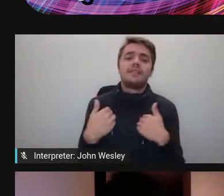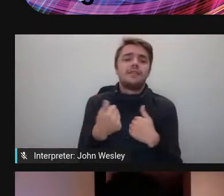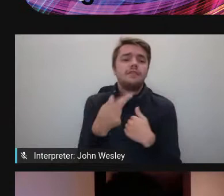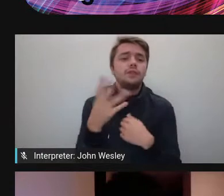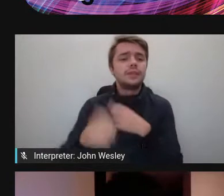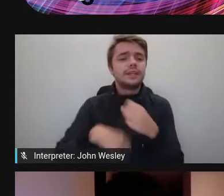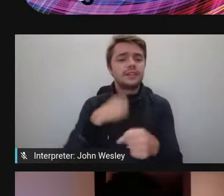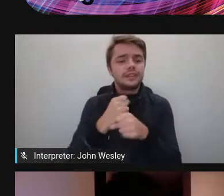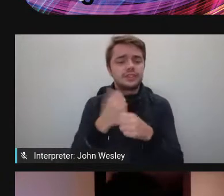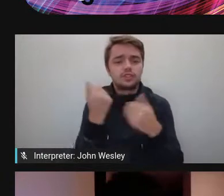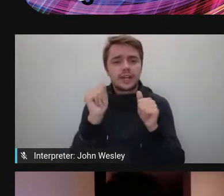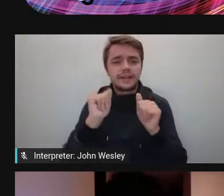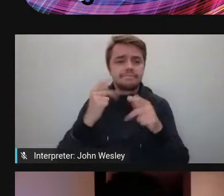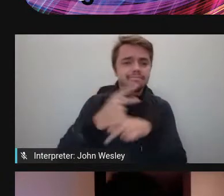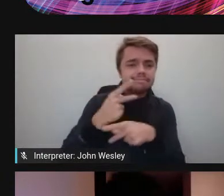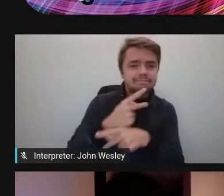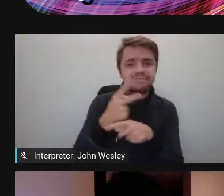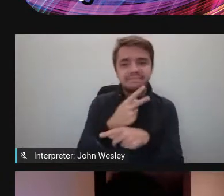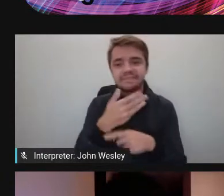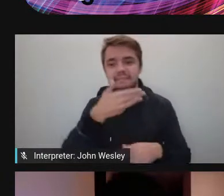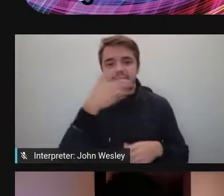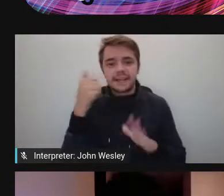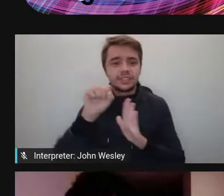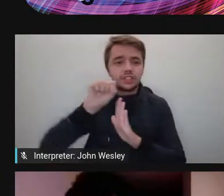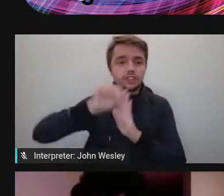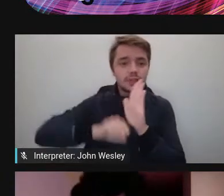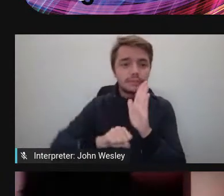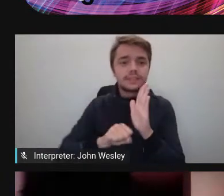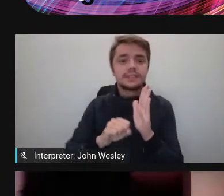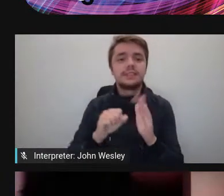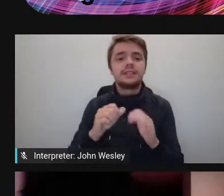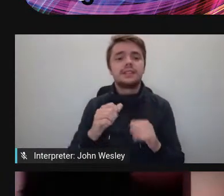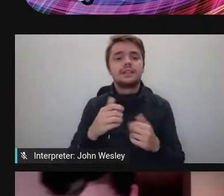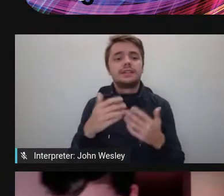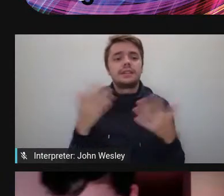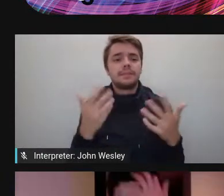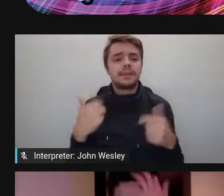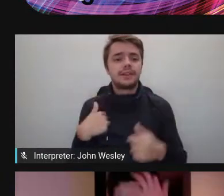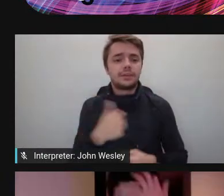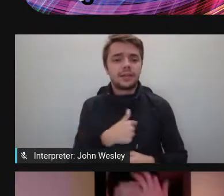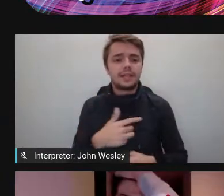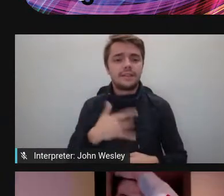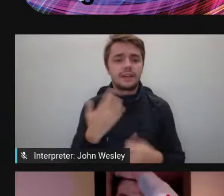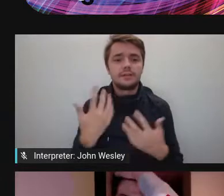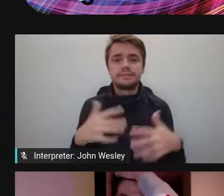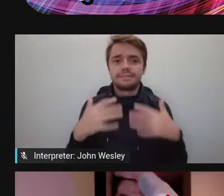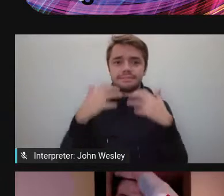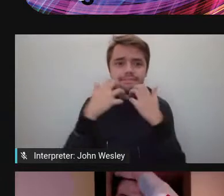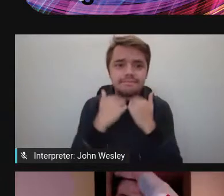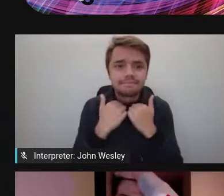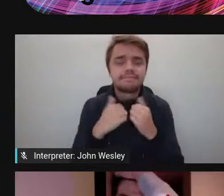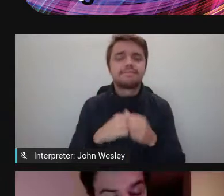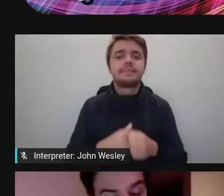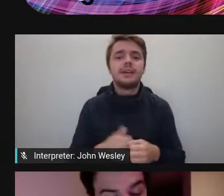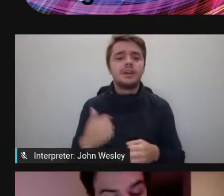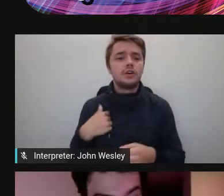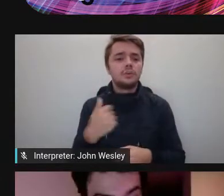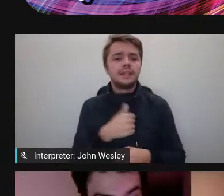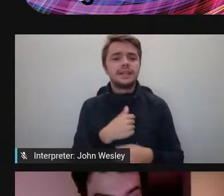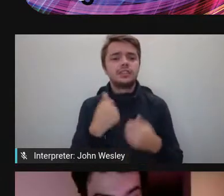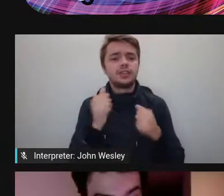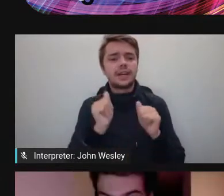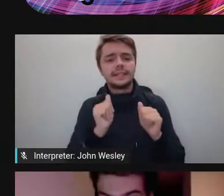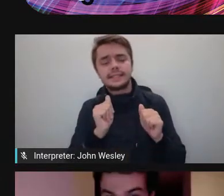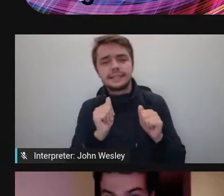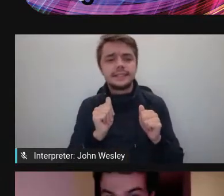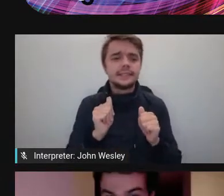script would be to produce and direct and what really meant something to us. And, you know, we were hovering around themes of immigration for a